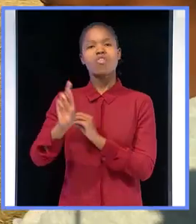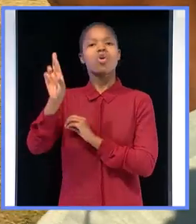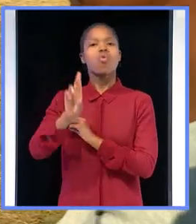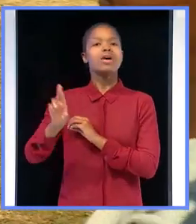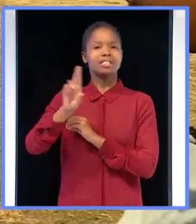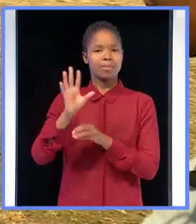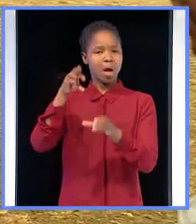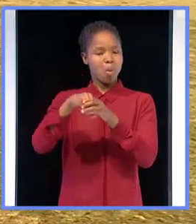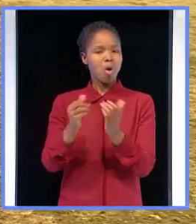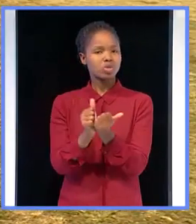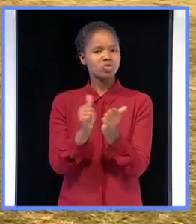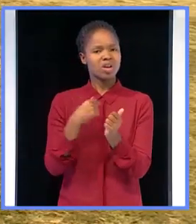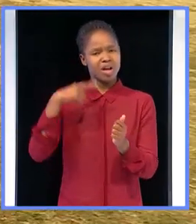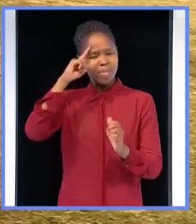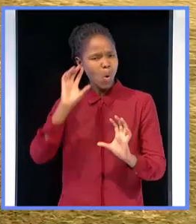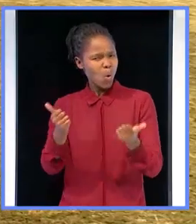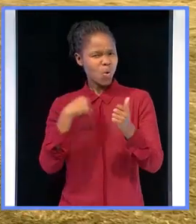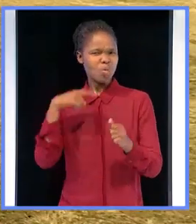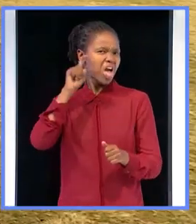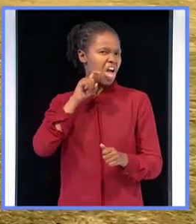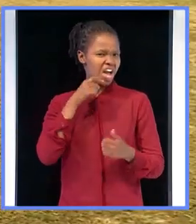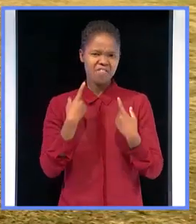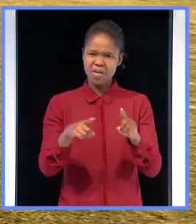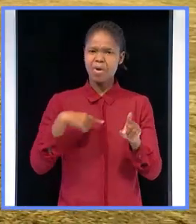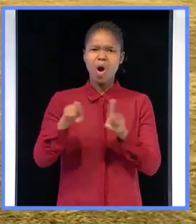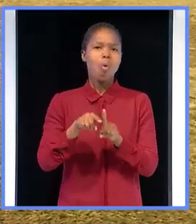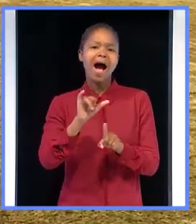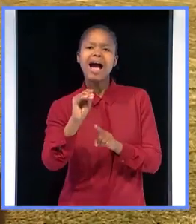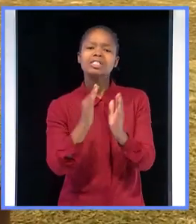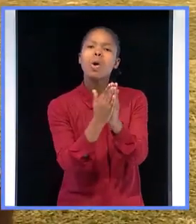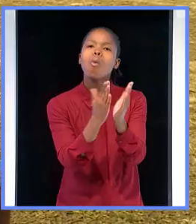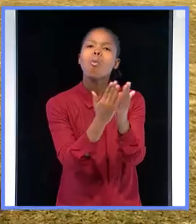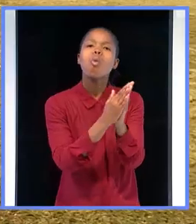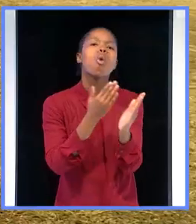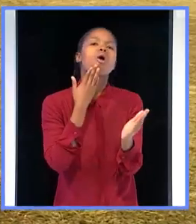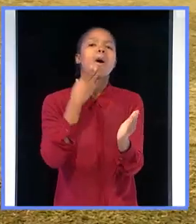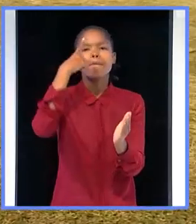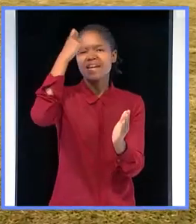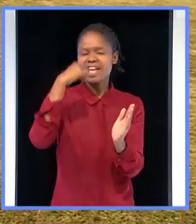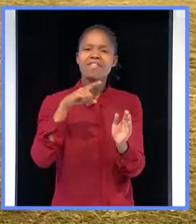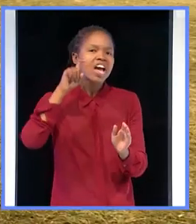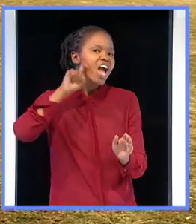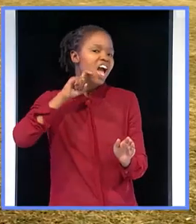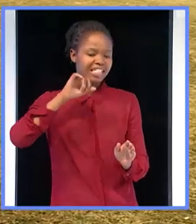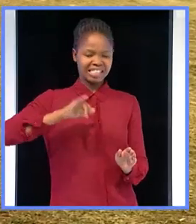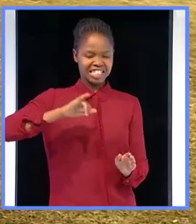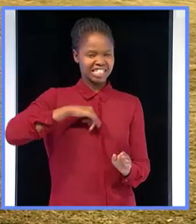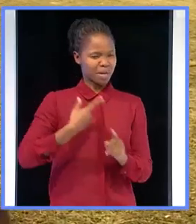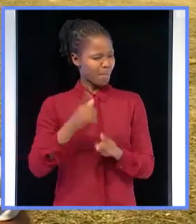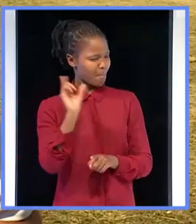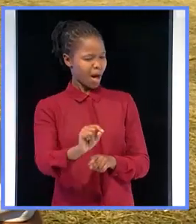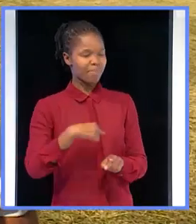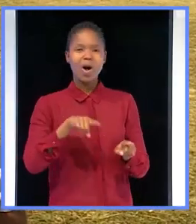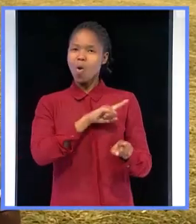then the guys didn't believe me because I was too good. They said, no, show me your ID before you play. Whoa. That shows your age is the same age. Hey, they're suspecting you of